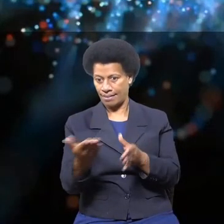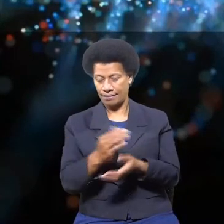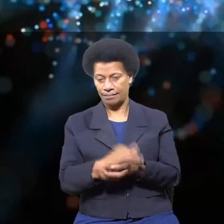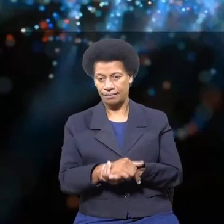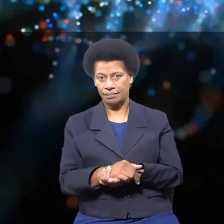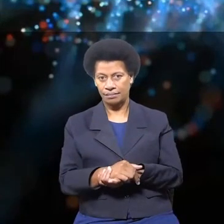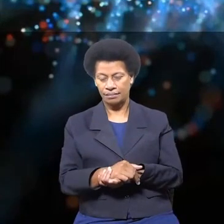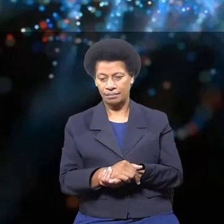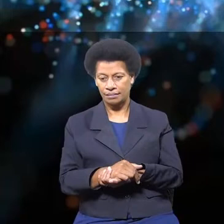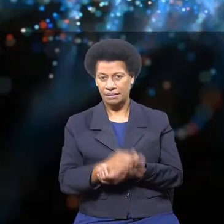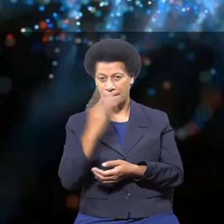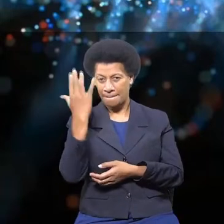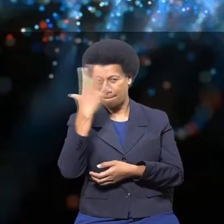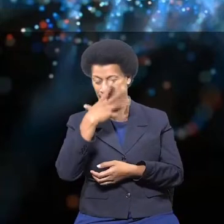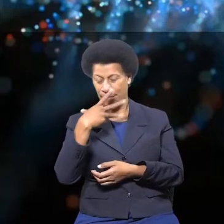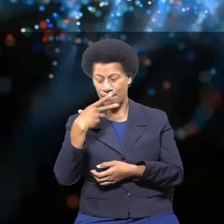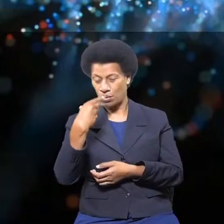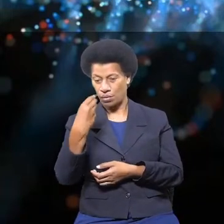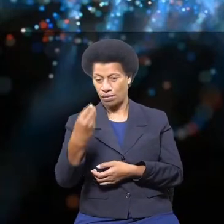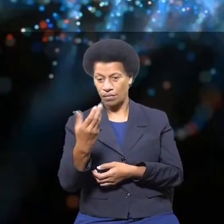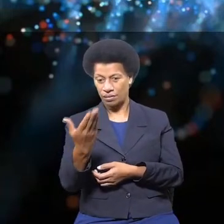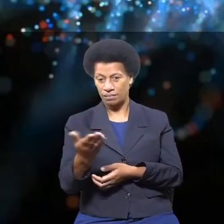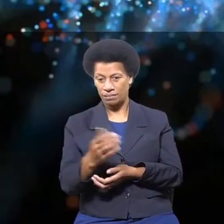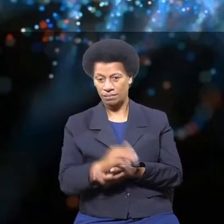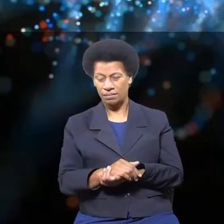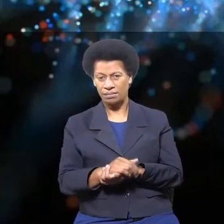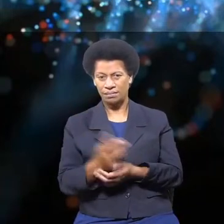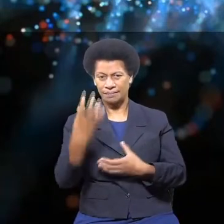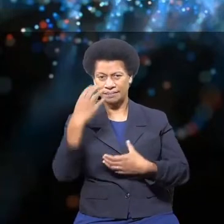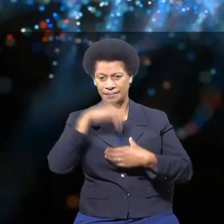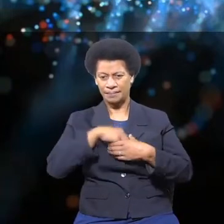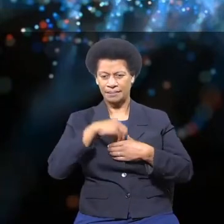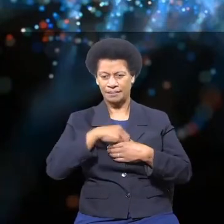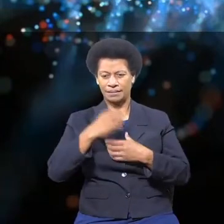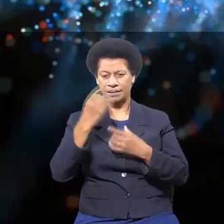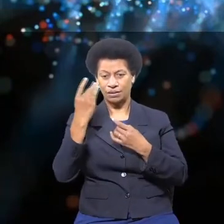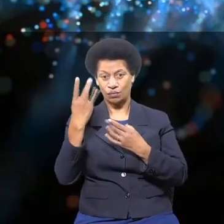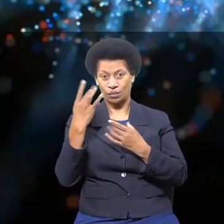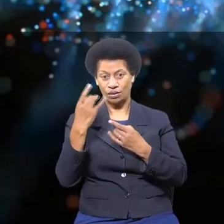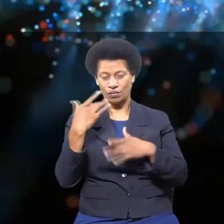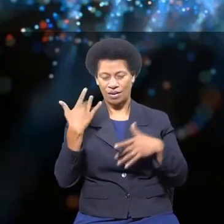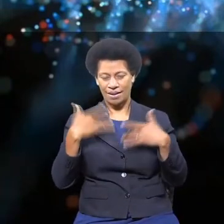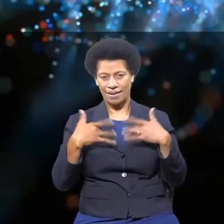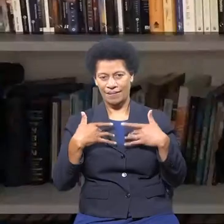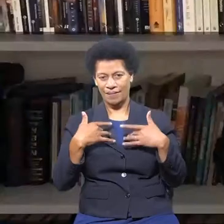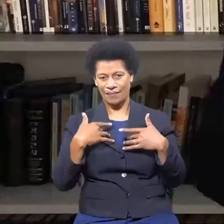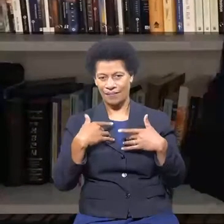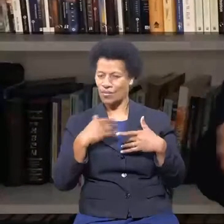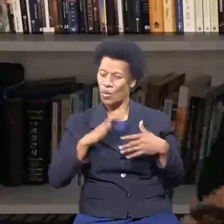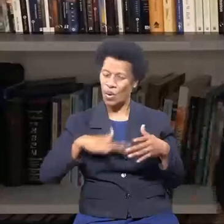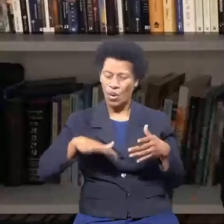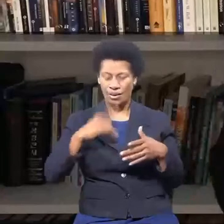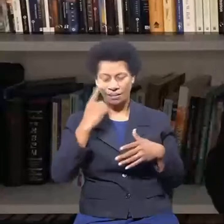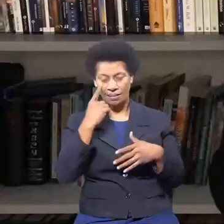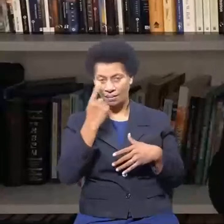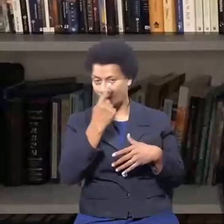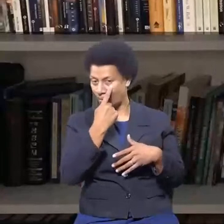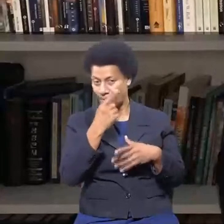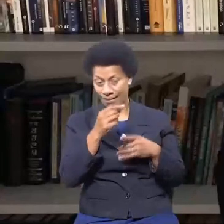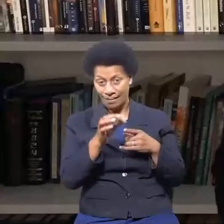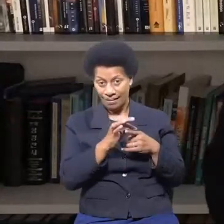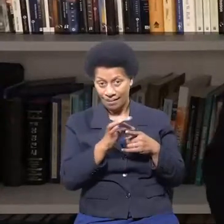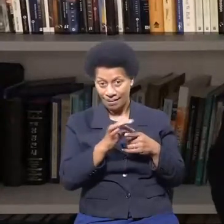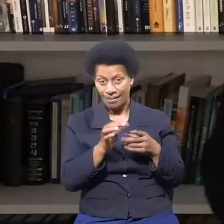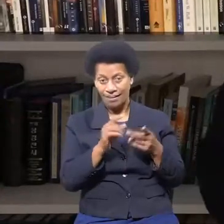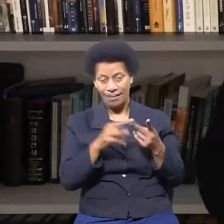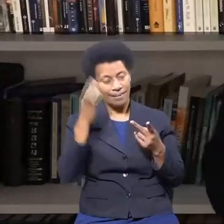but DNA is the beautiful molecule in which the information for life is stored. Everything about you, the color of your